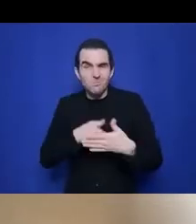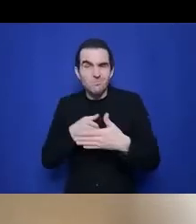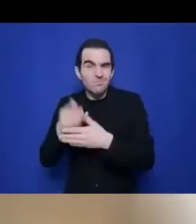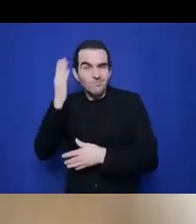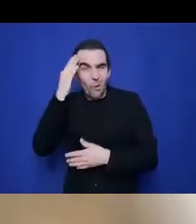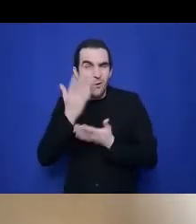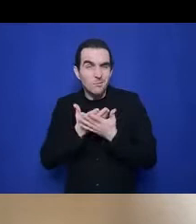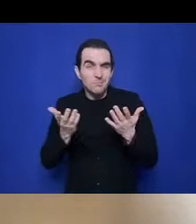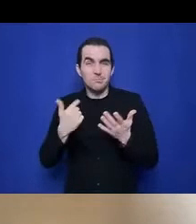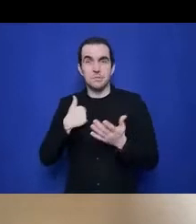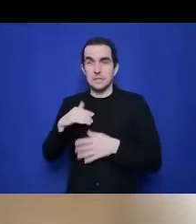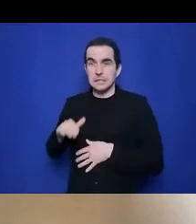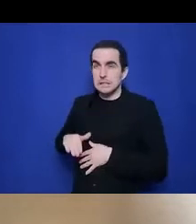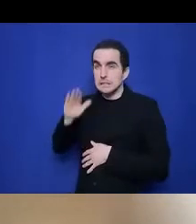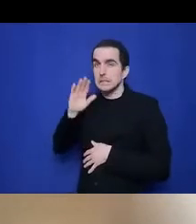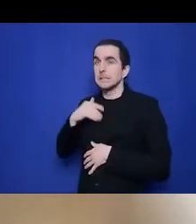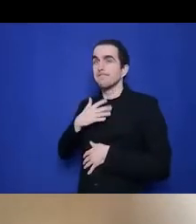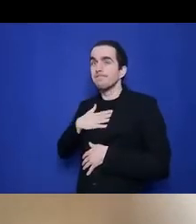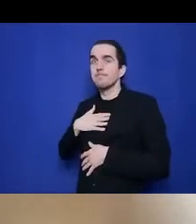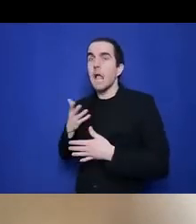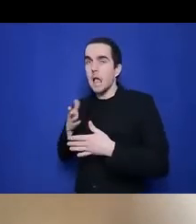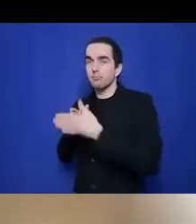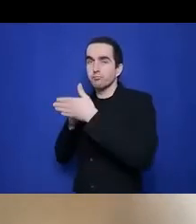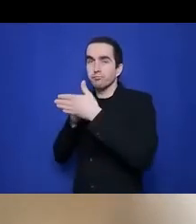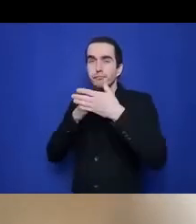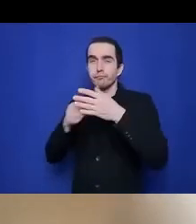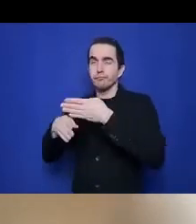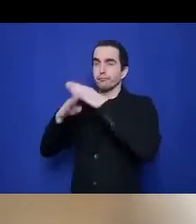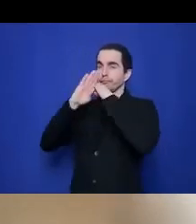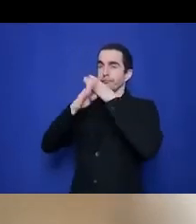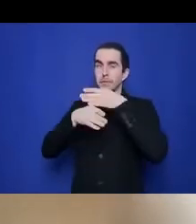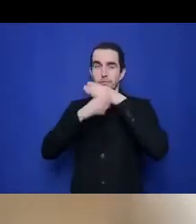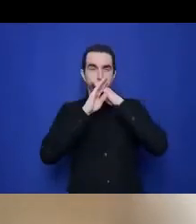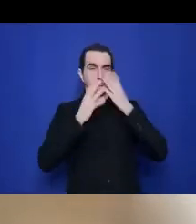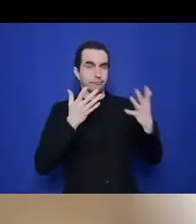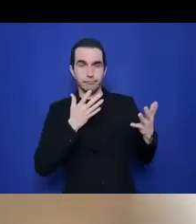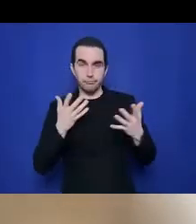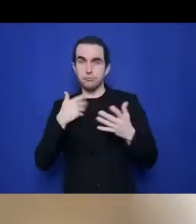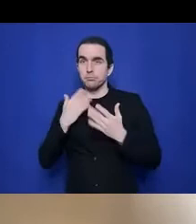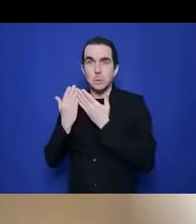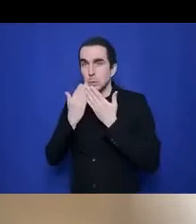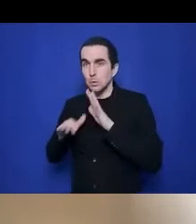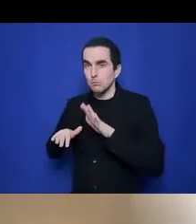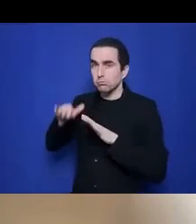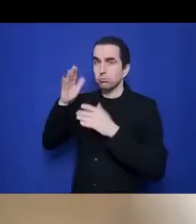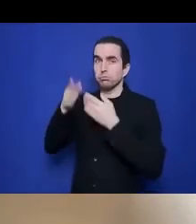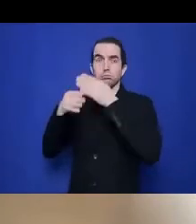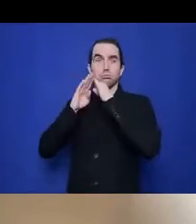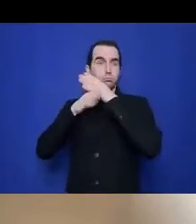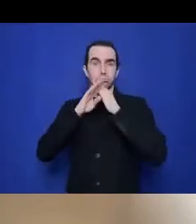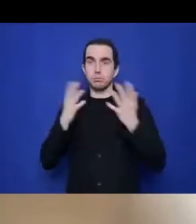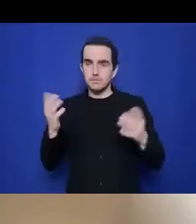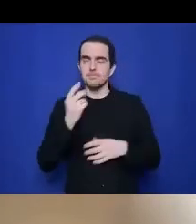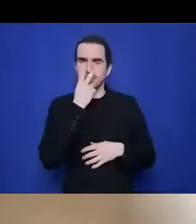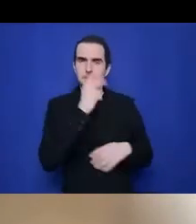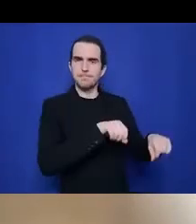So some barriers, lack of policy enforcement. There is a federal law, the